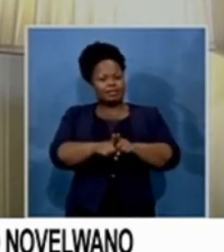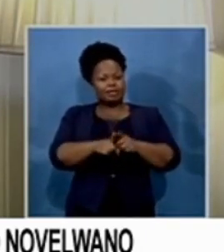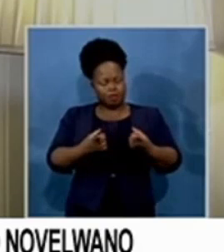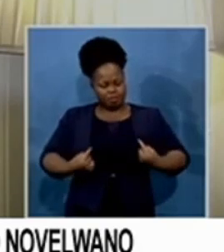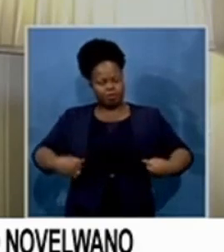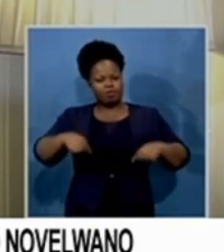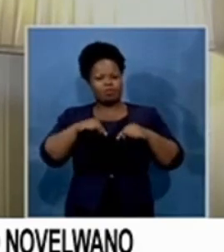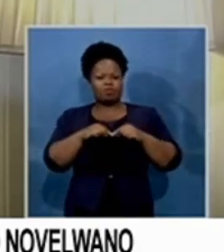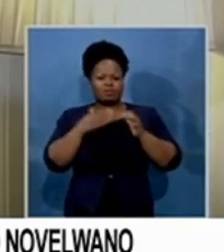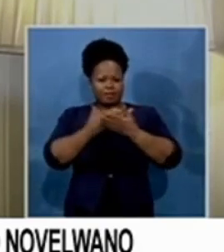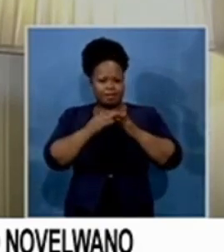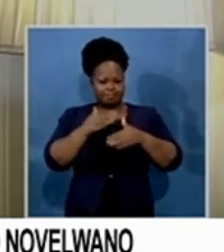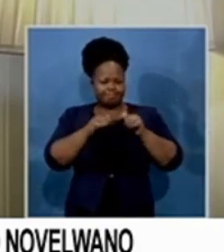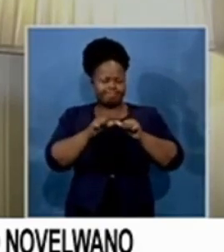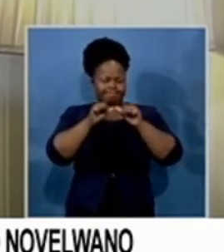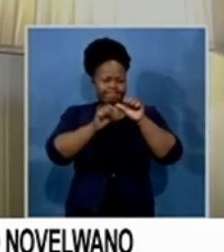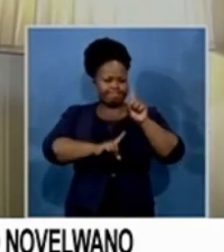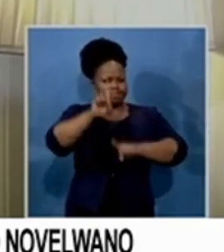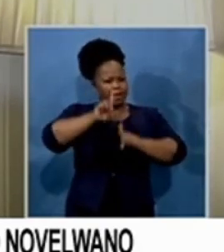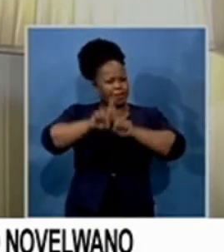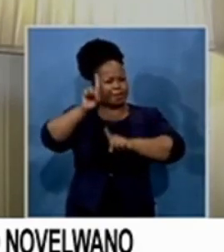prevail but also to prosper.